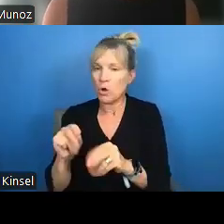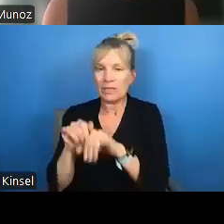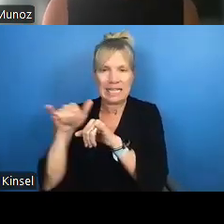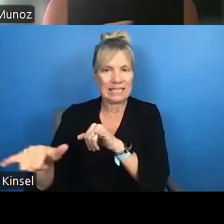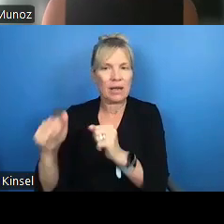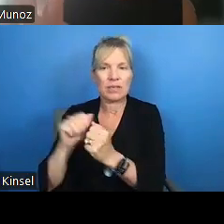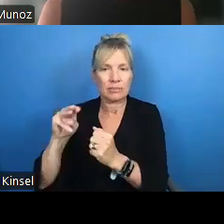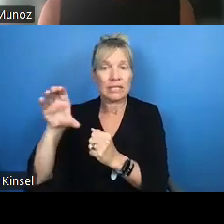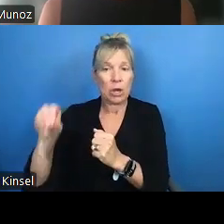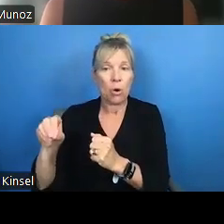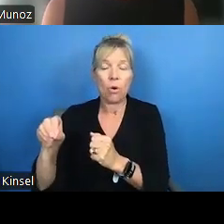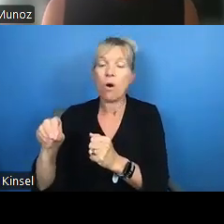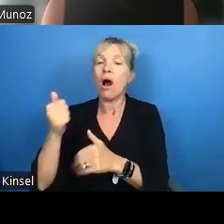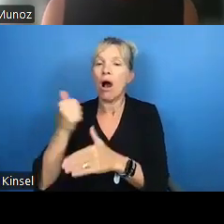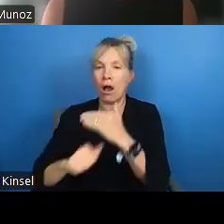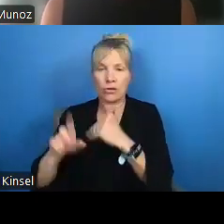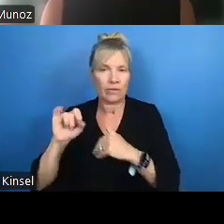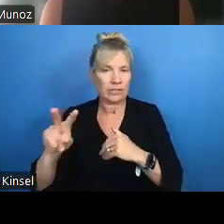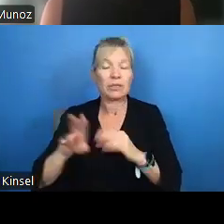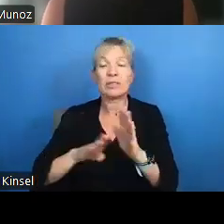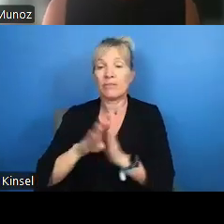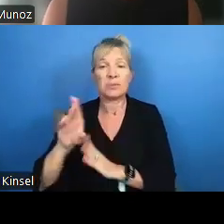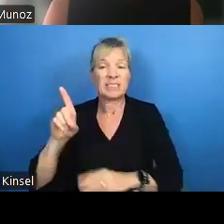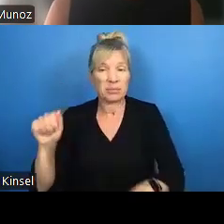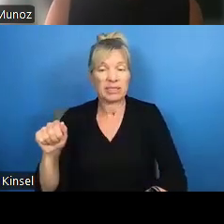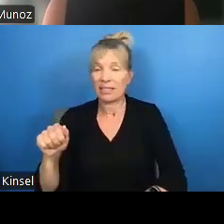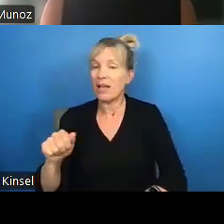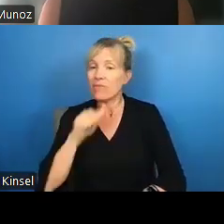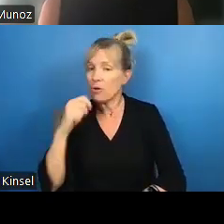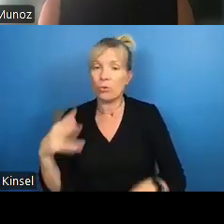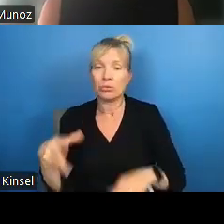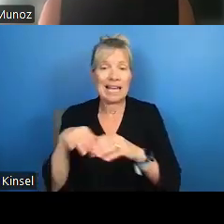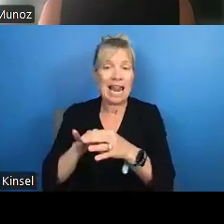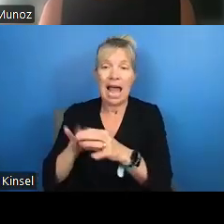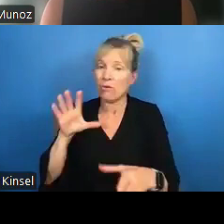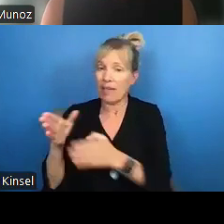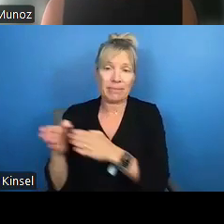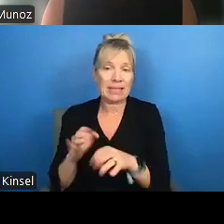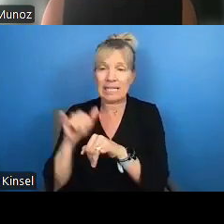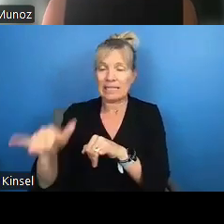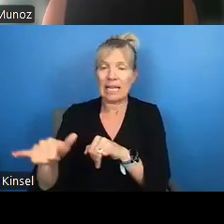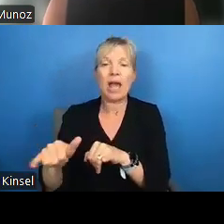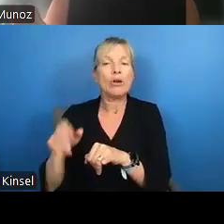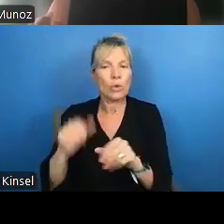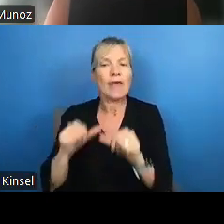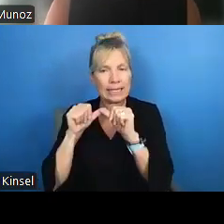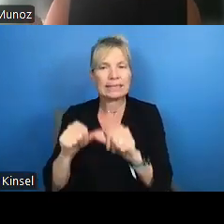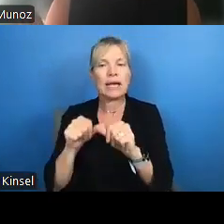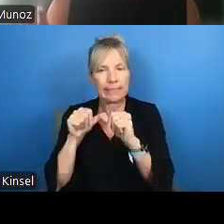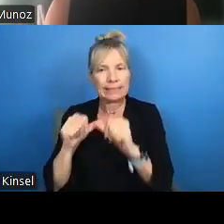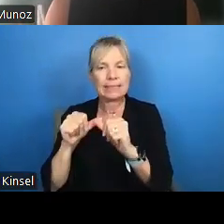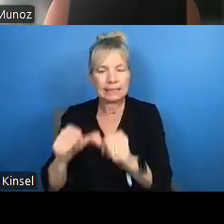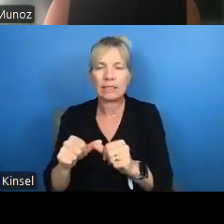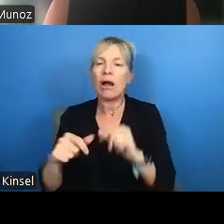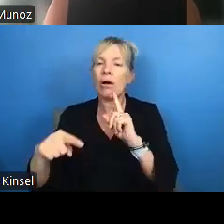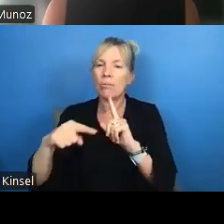managed care that they are with under the Division of Developmental Disabilities. So they have that consistency there. There's